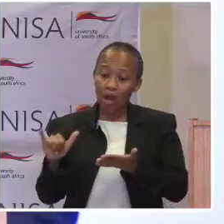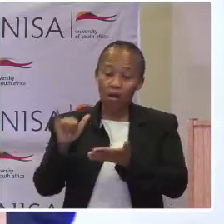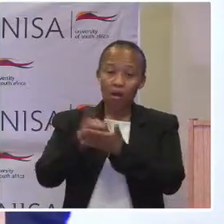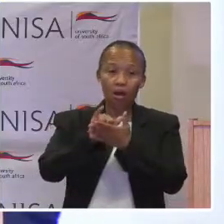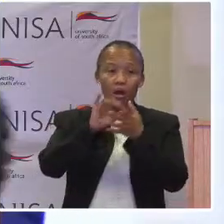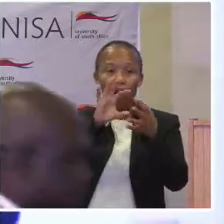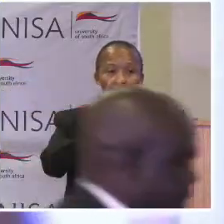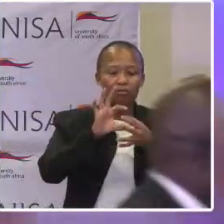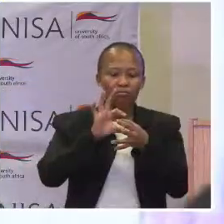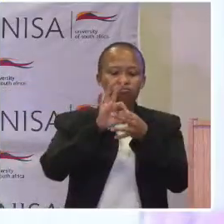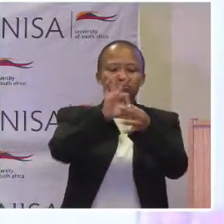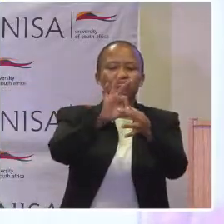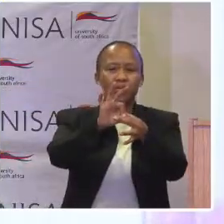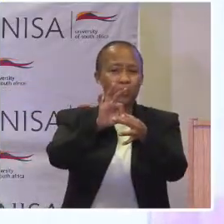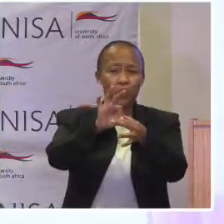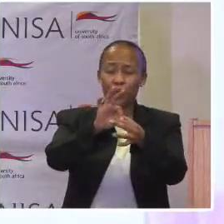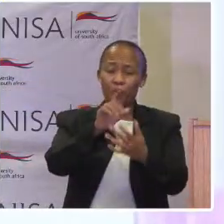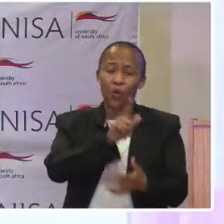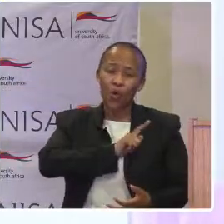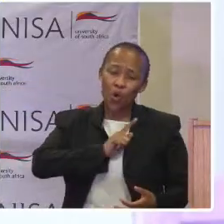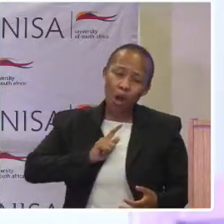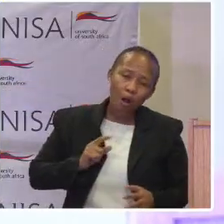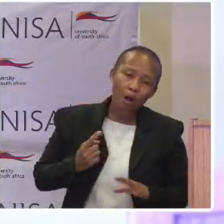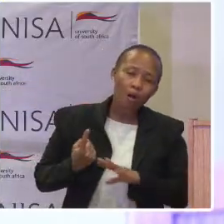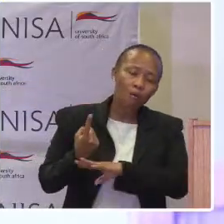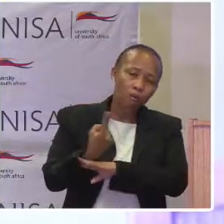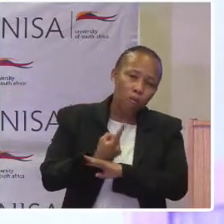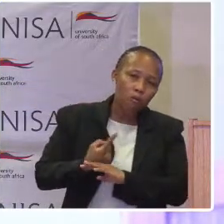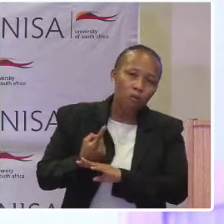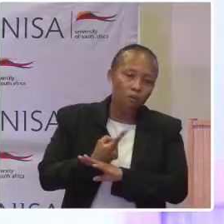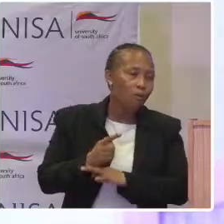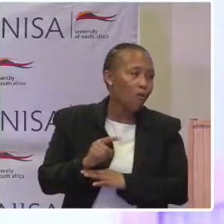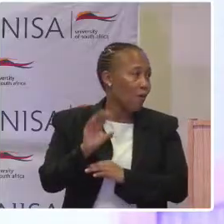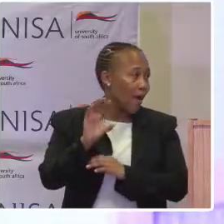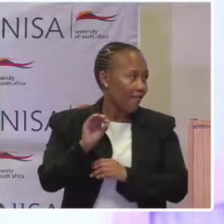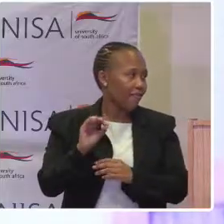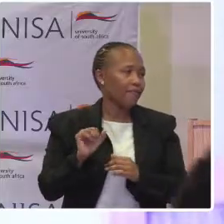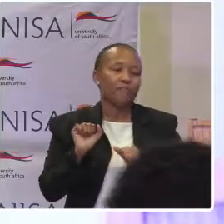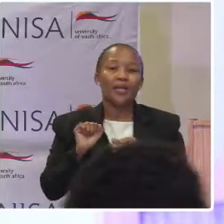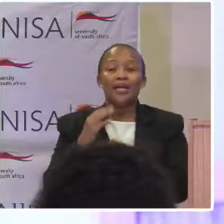catching fillings. One thing to note is that 6 days ago, Kenya